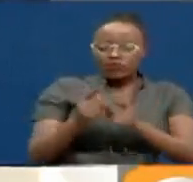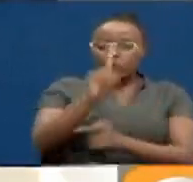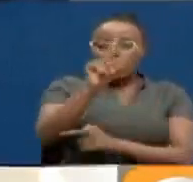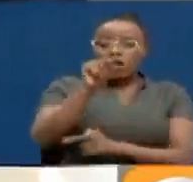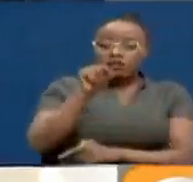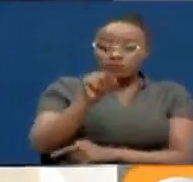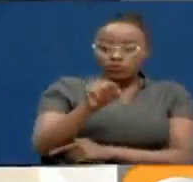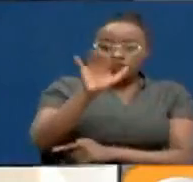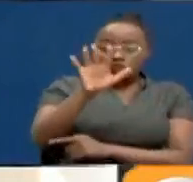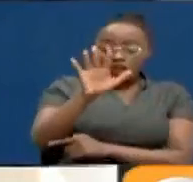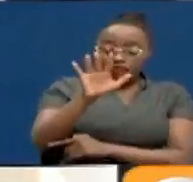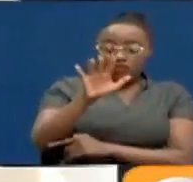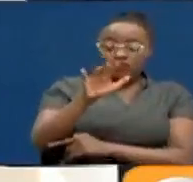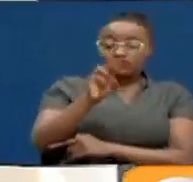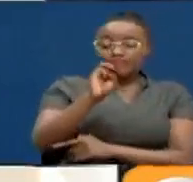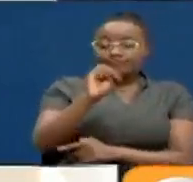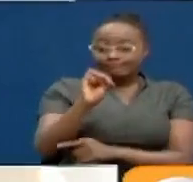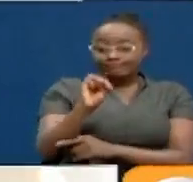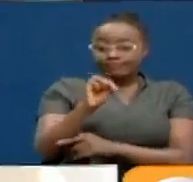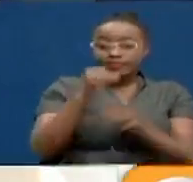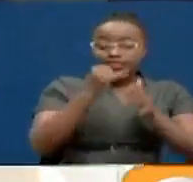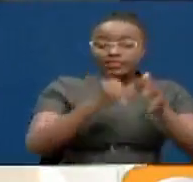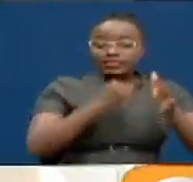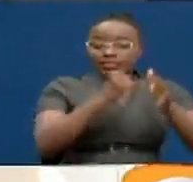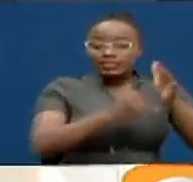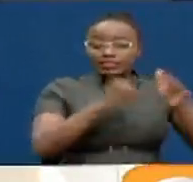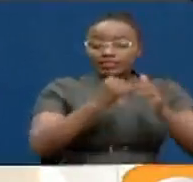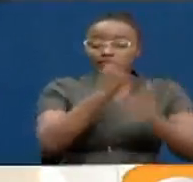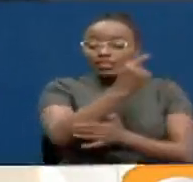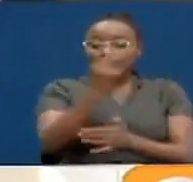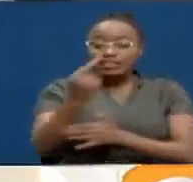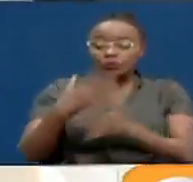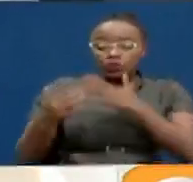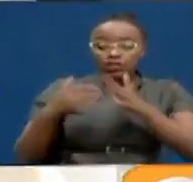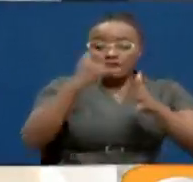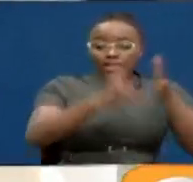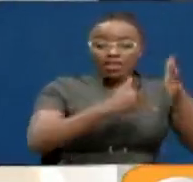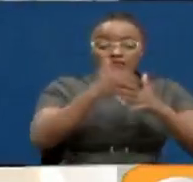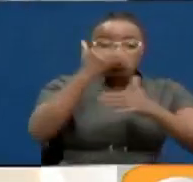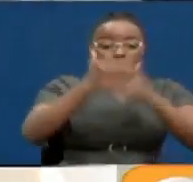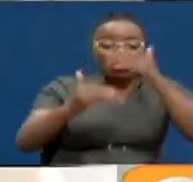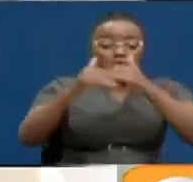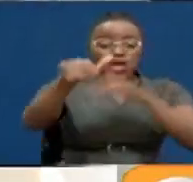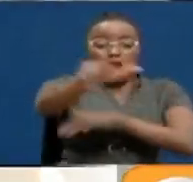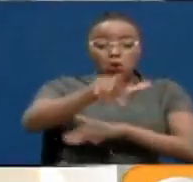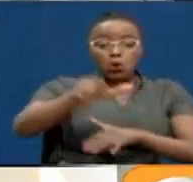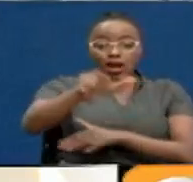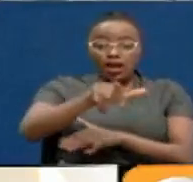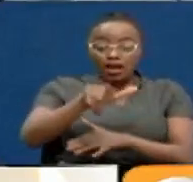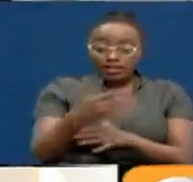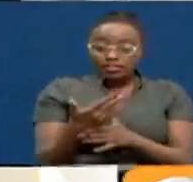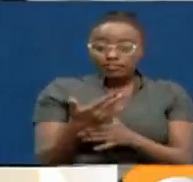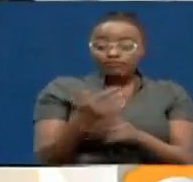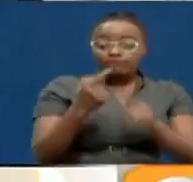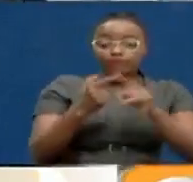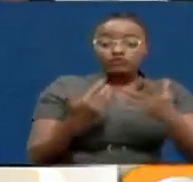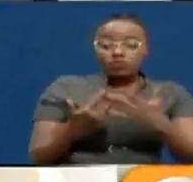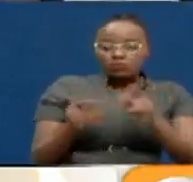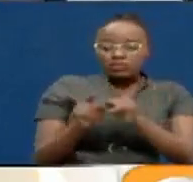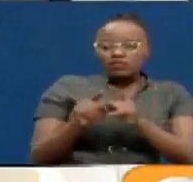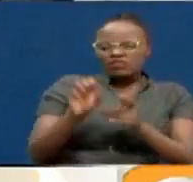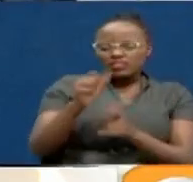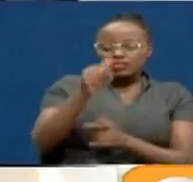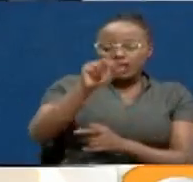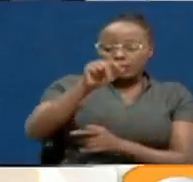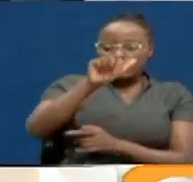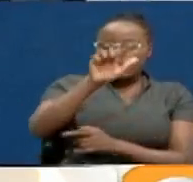1.5 liter engine here, every single component of this engine was built locally, aside from this carburetor,